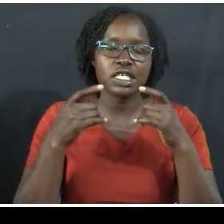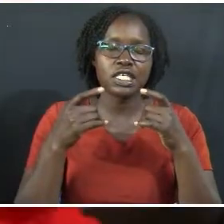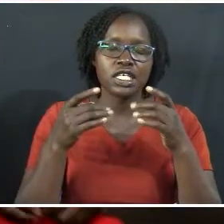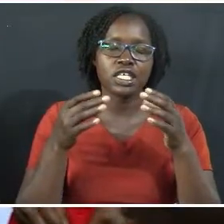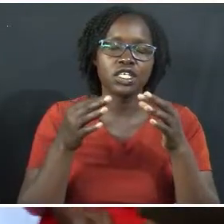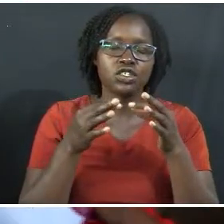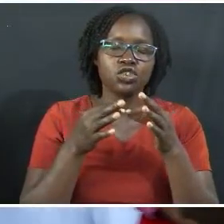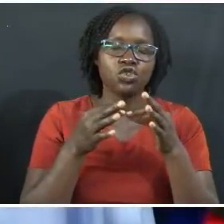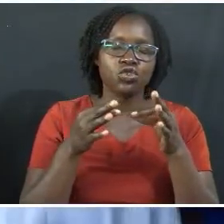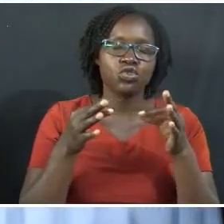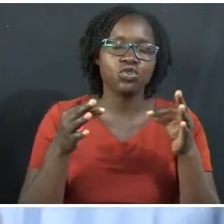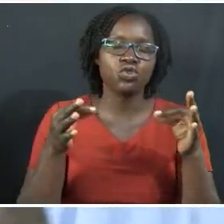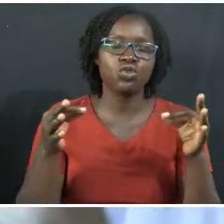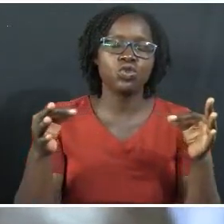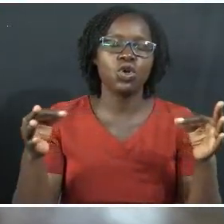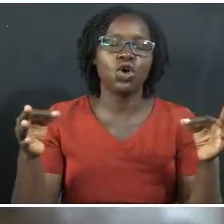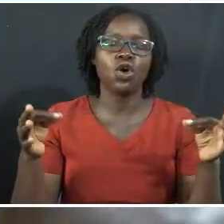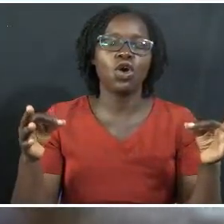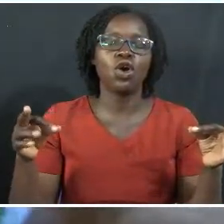Okay.